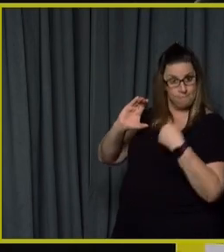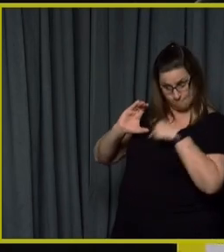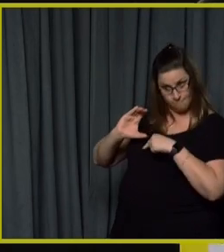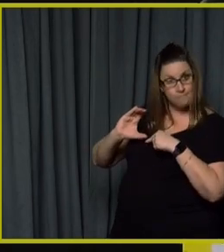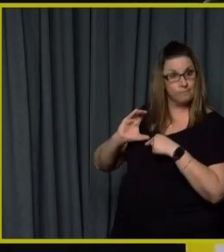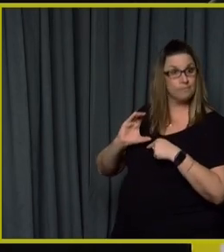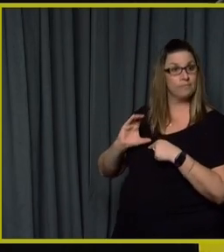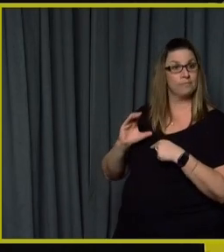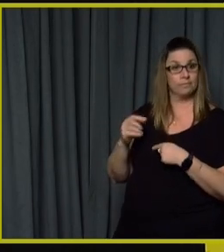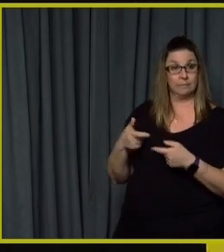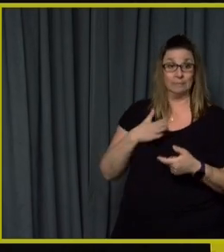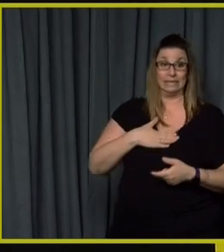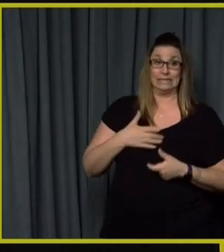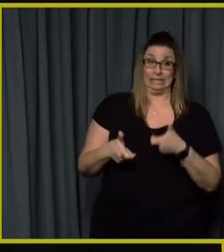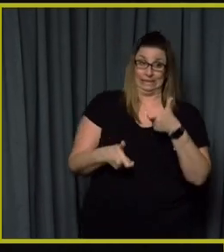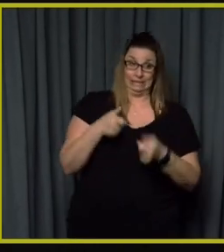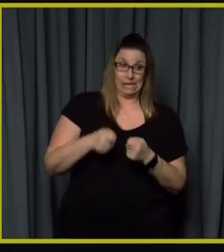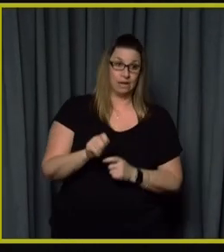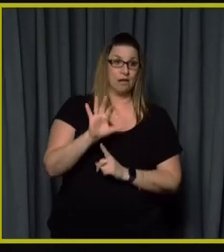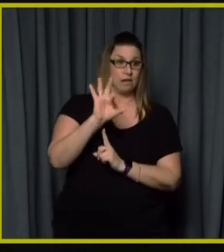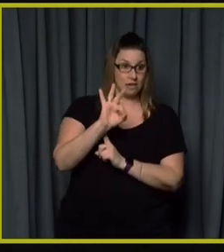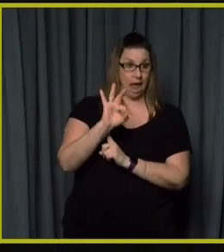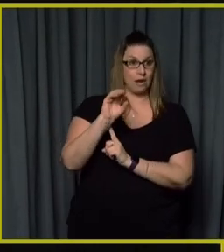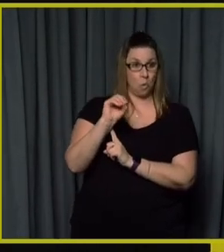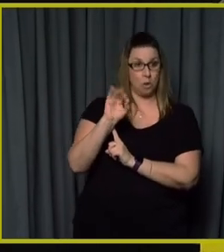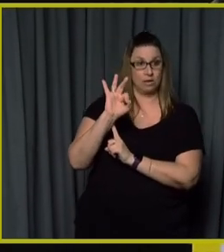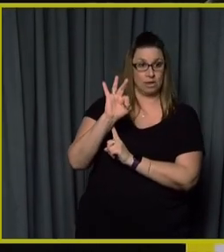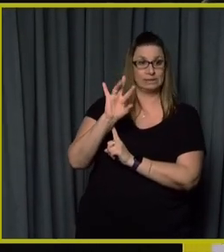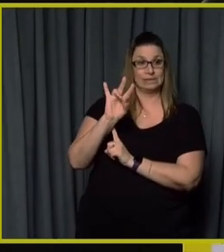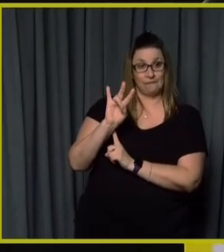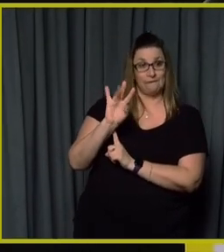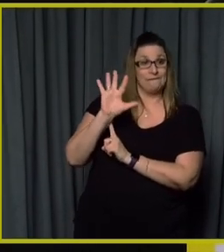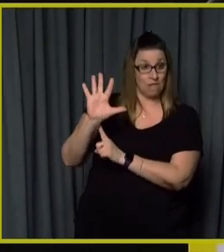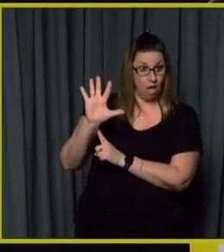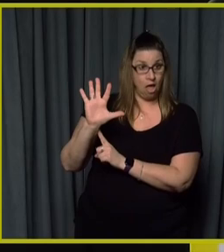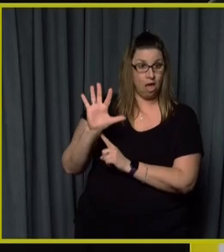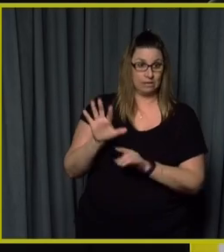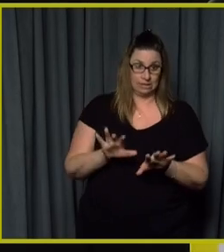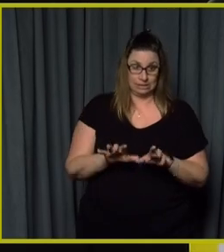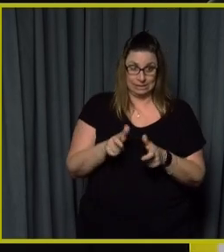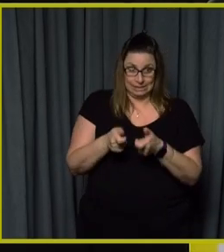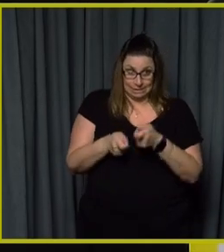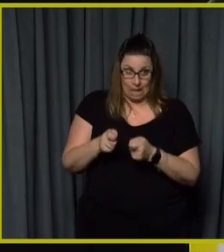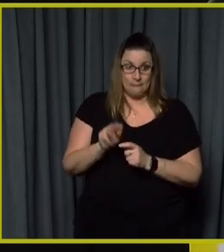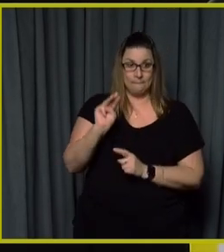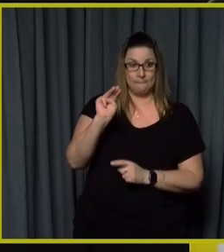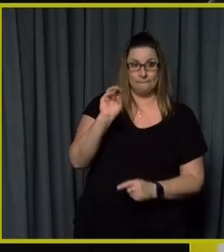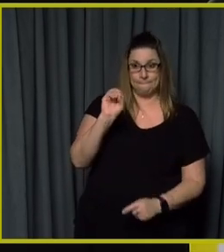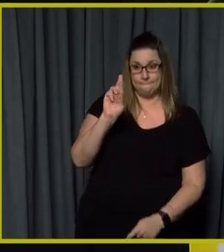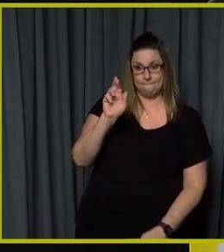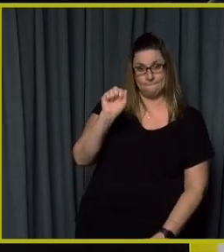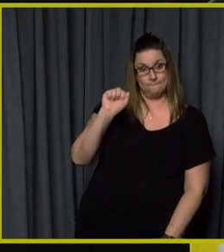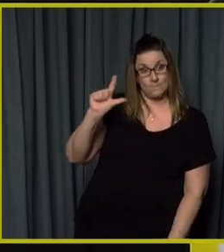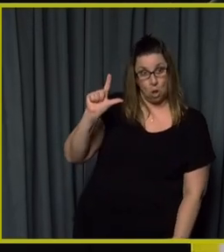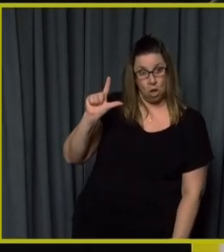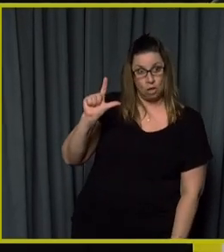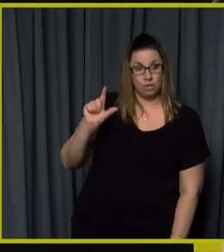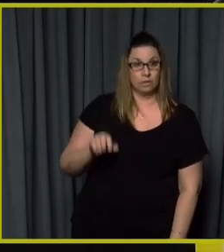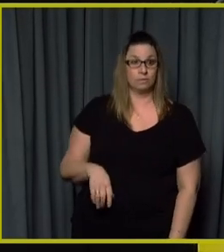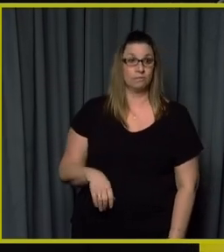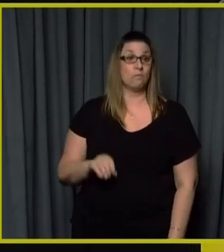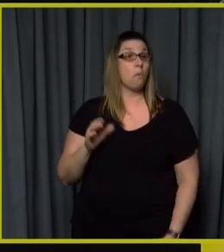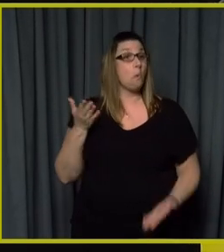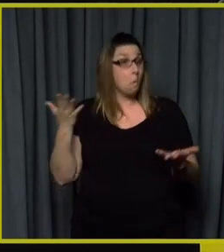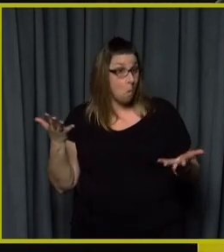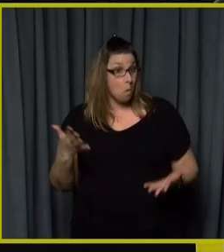text MORAL to 90975 or go to june2020.org. We need your support in